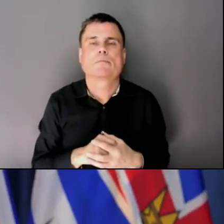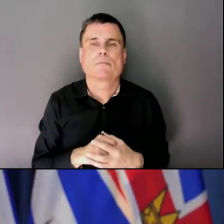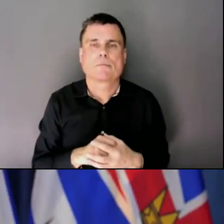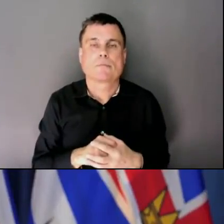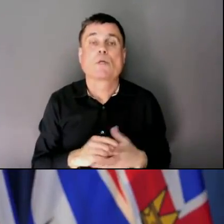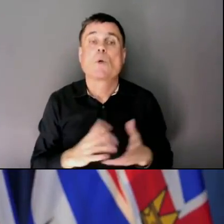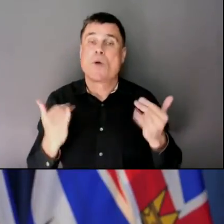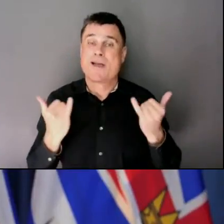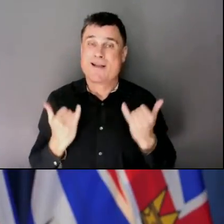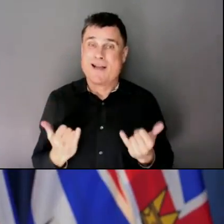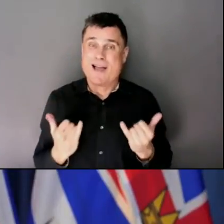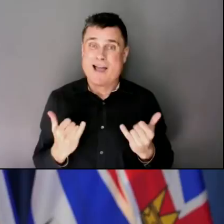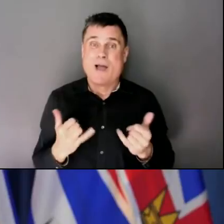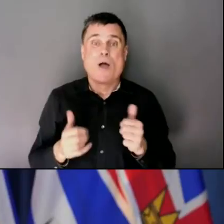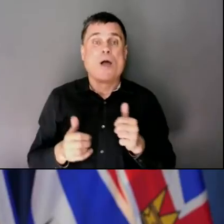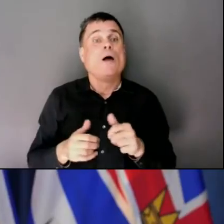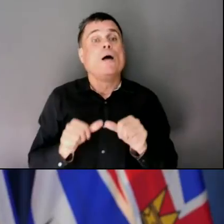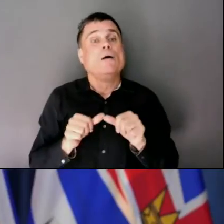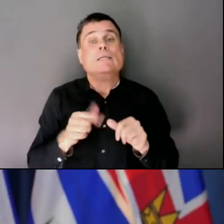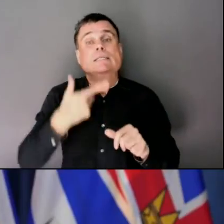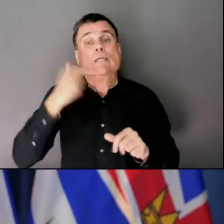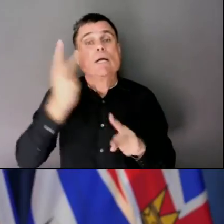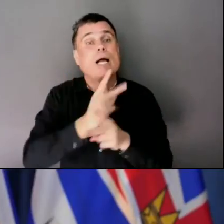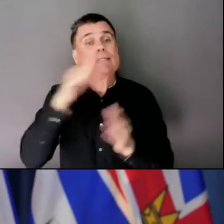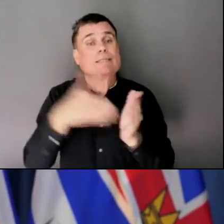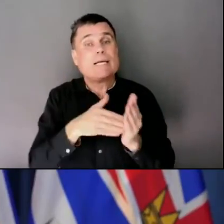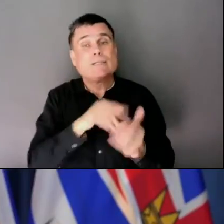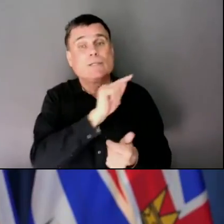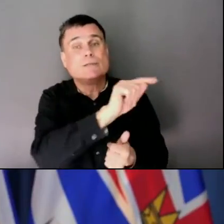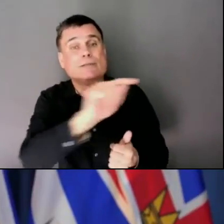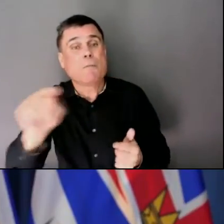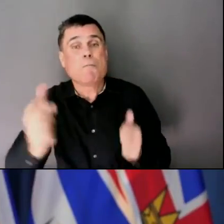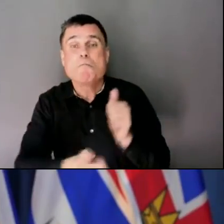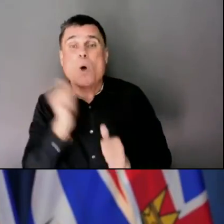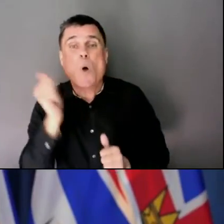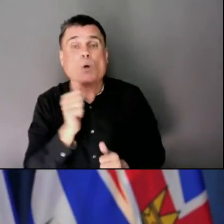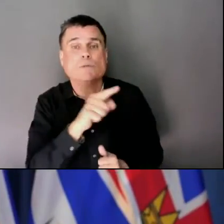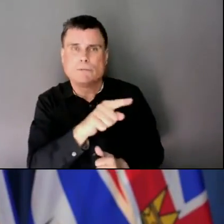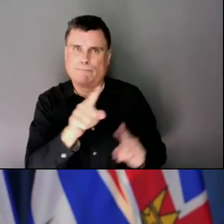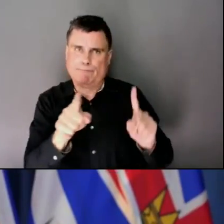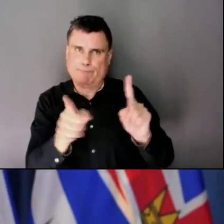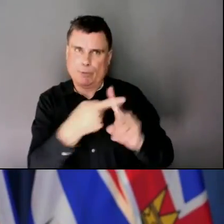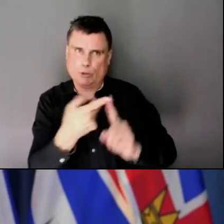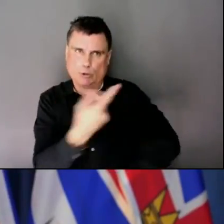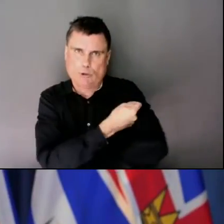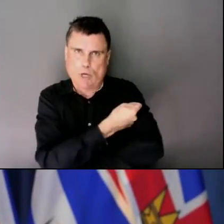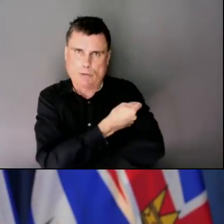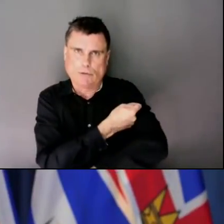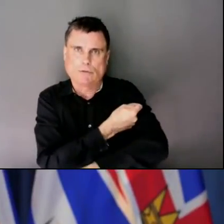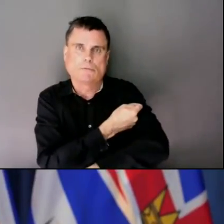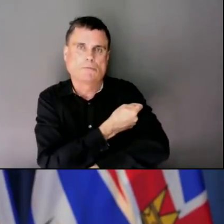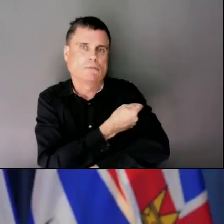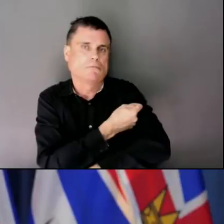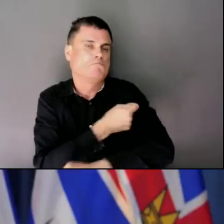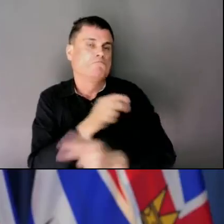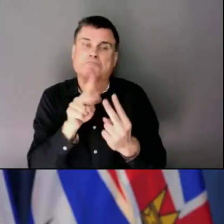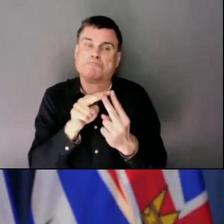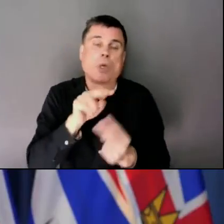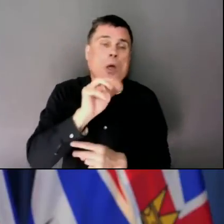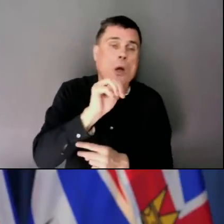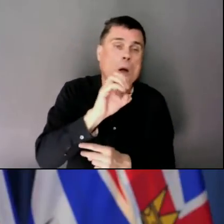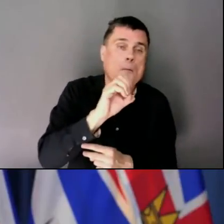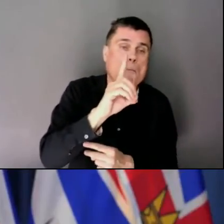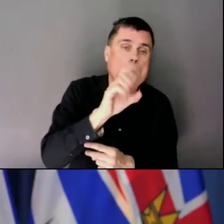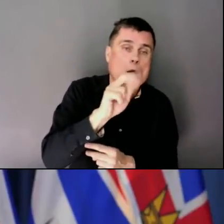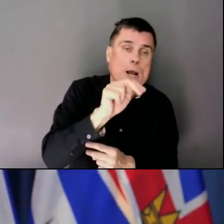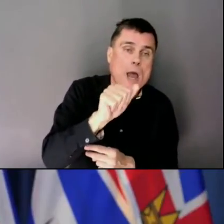homes have received first doses of either the Pfizer or the Moderna vaccine around the province, and that process will be